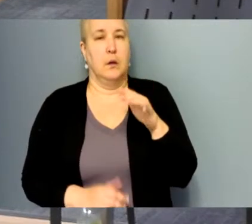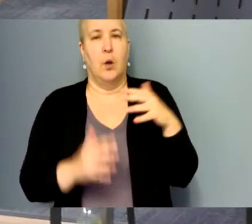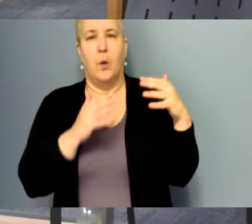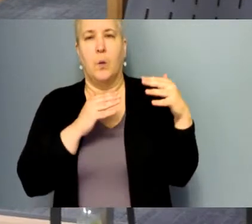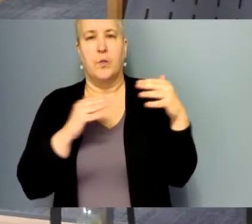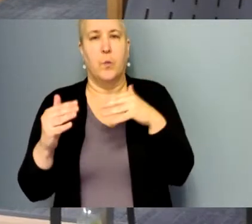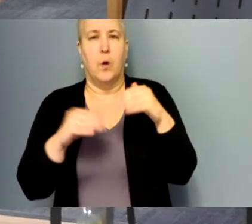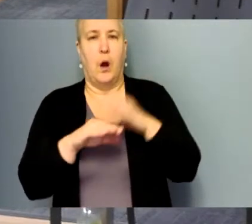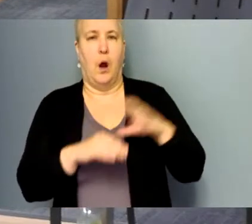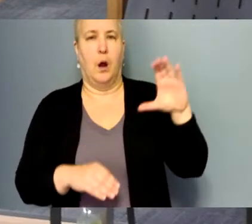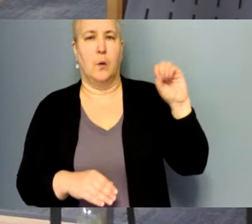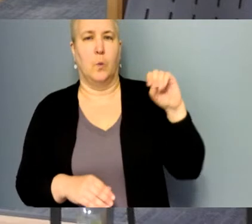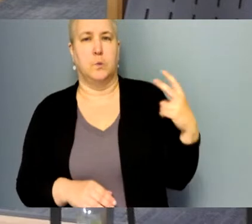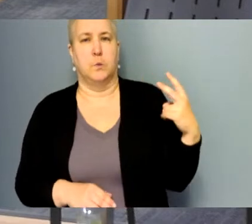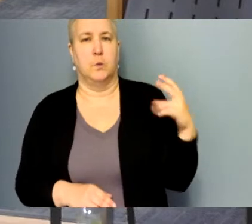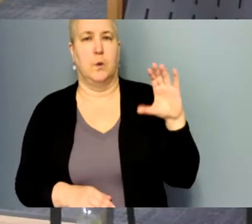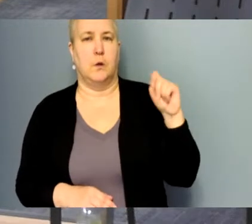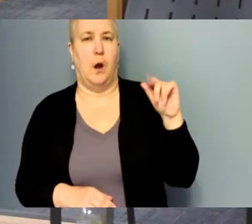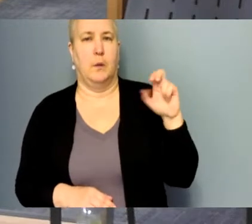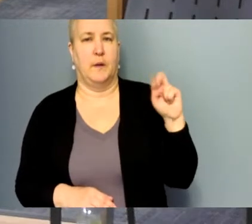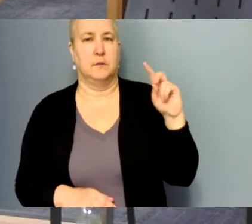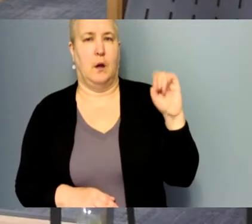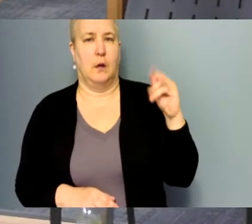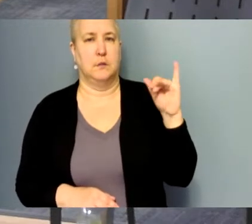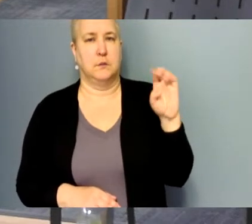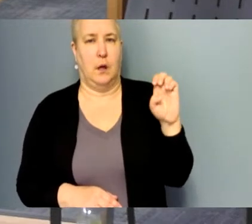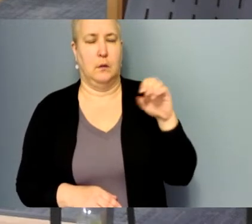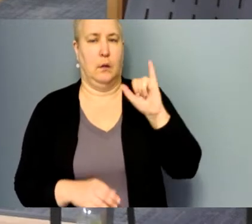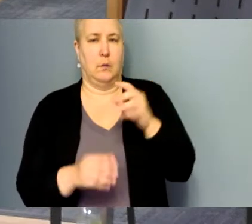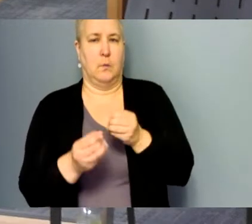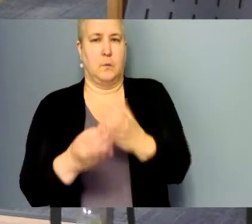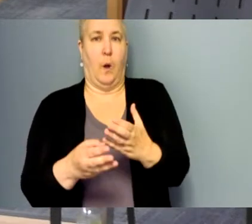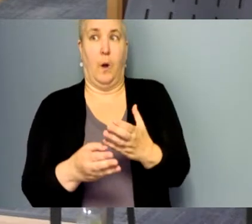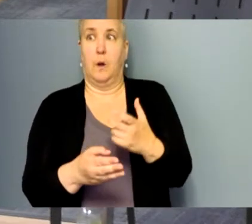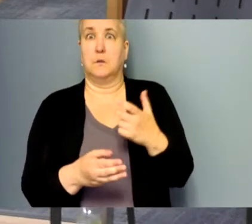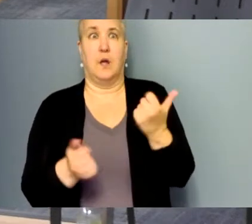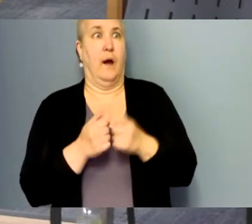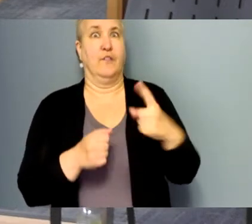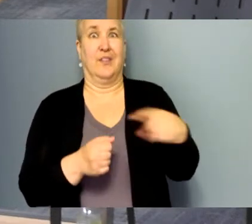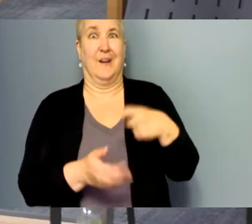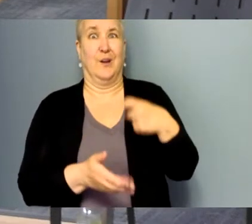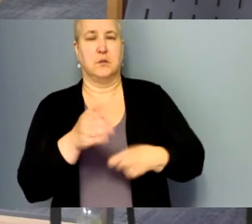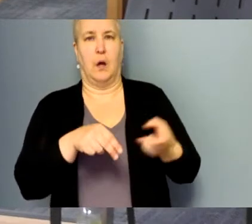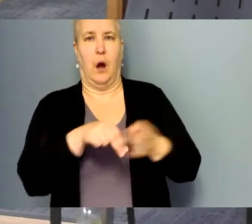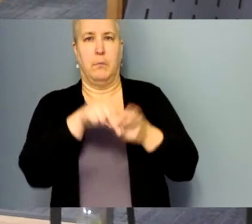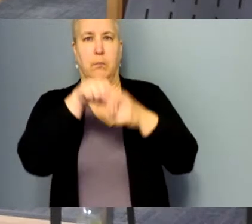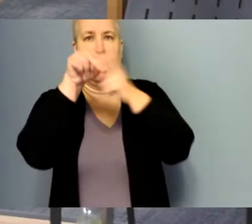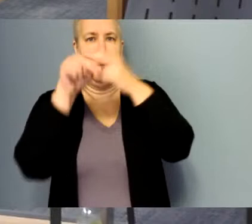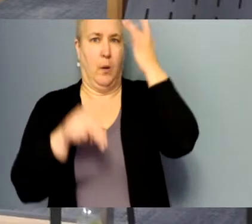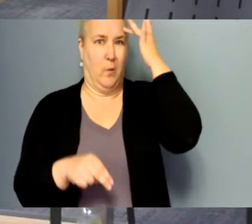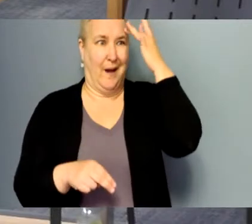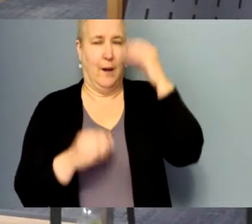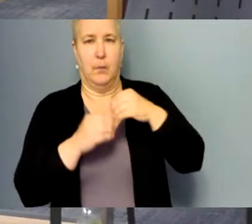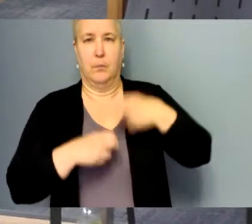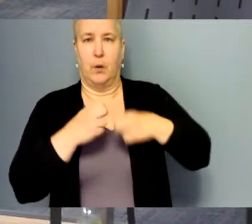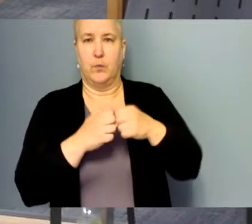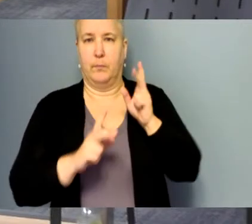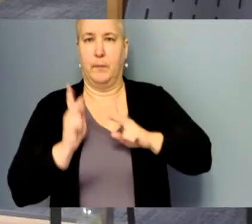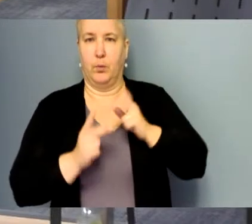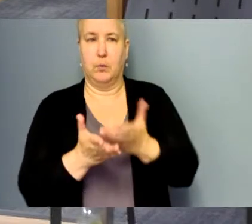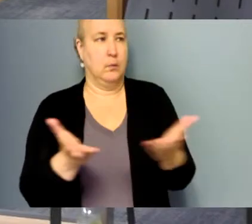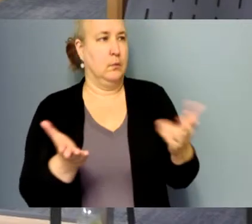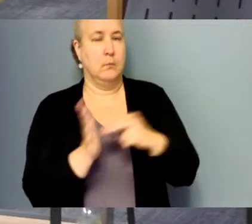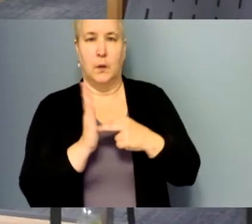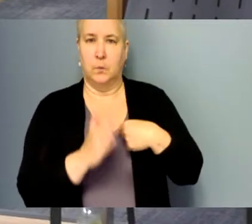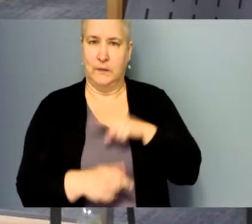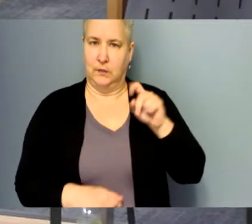carbon dioxide, that causes the prices of everything to rise and causes more problems with people. So we need